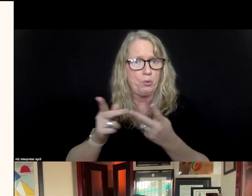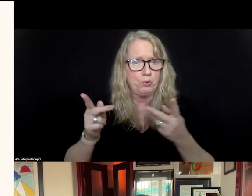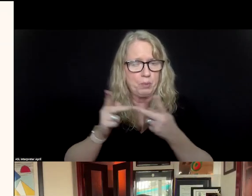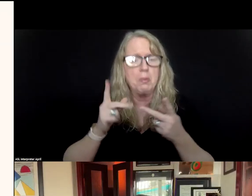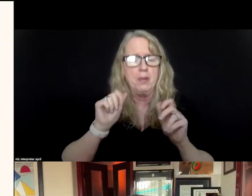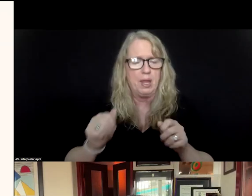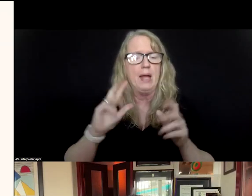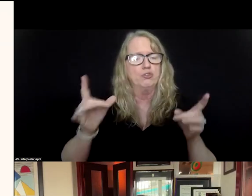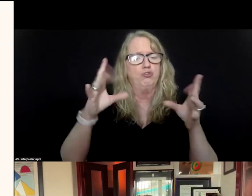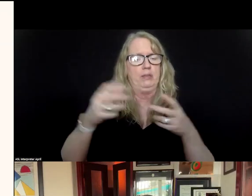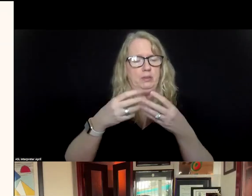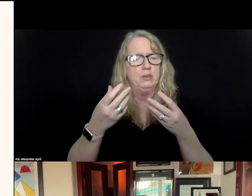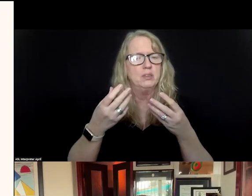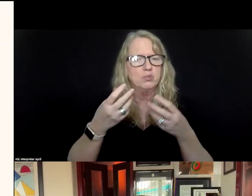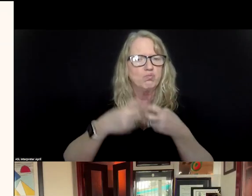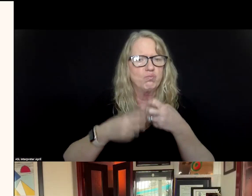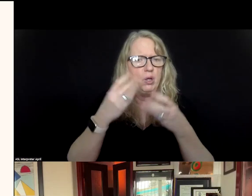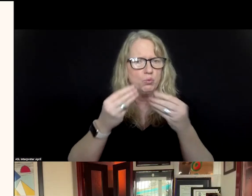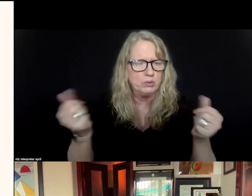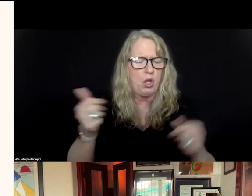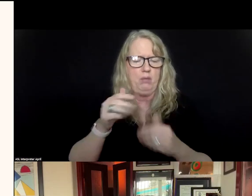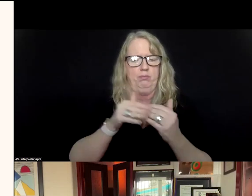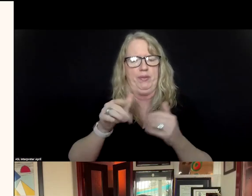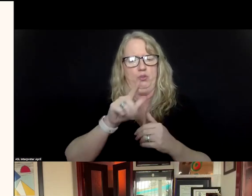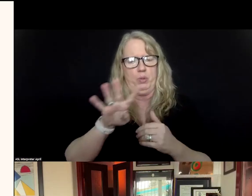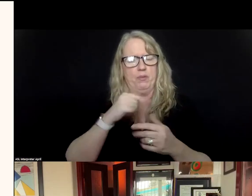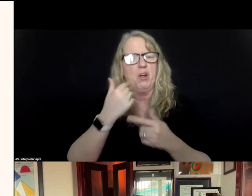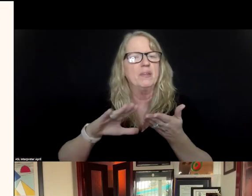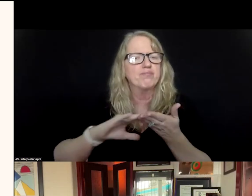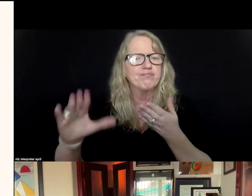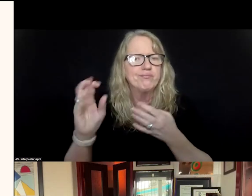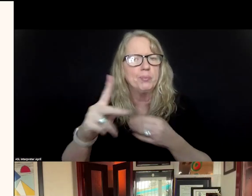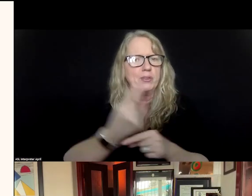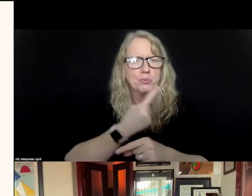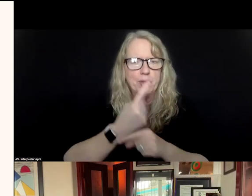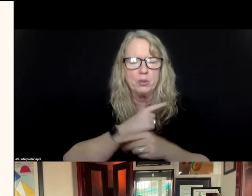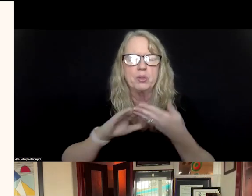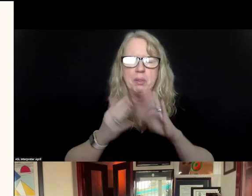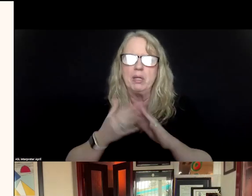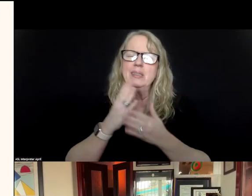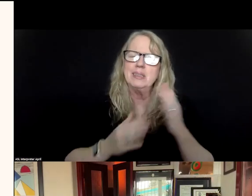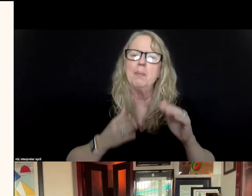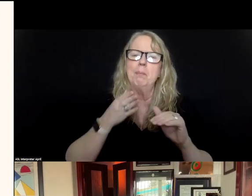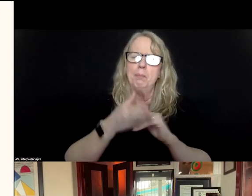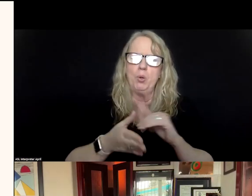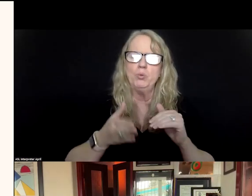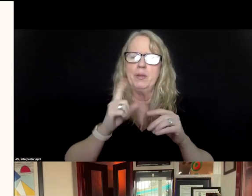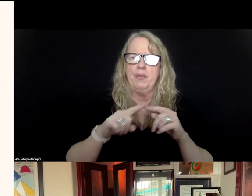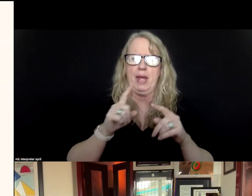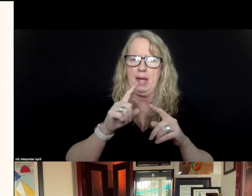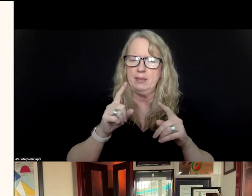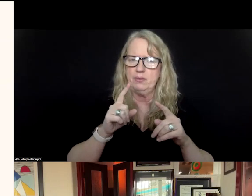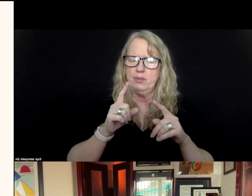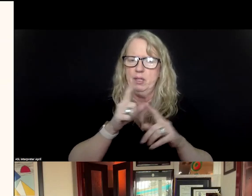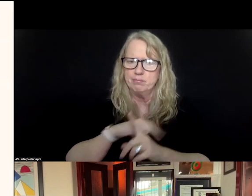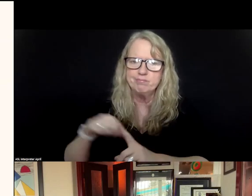resolved in that 24-hour period and be discharged back to community-based care. Then there's some various post-crisis wraparound services to help people